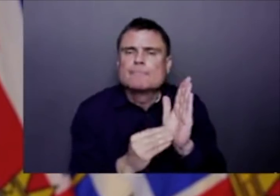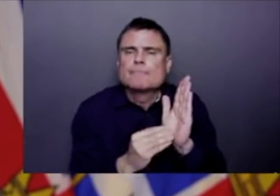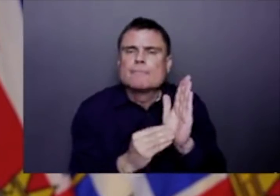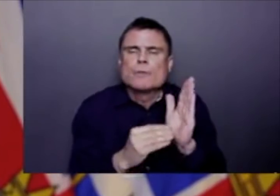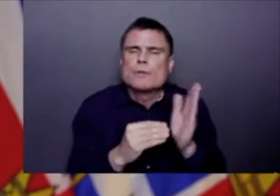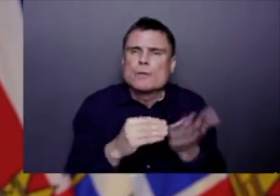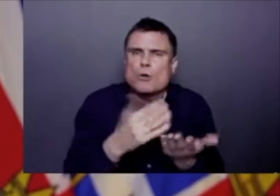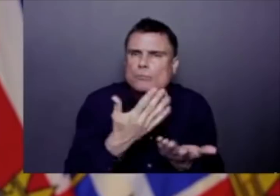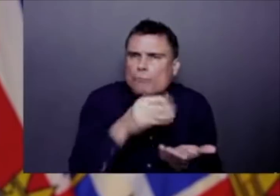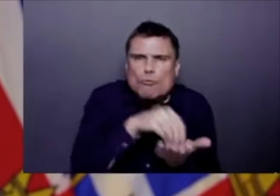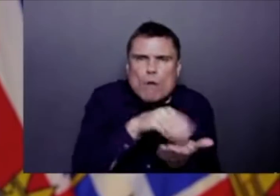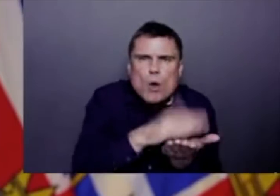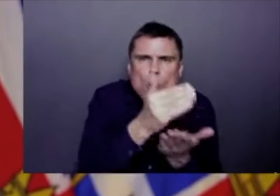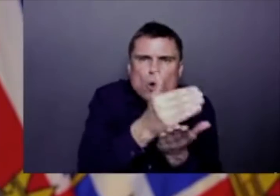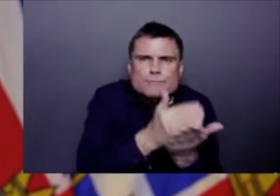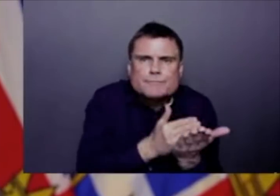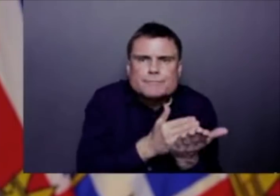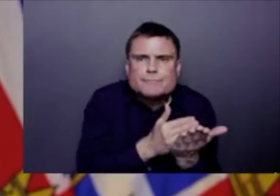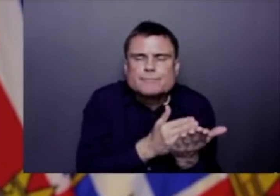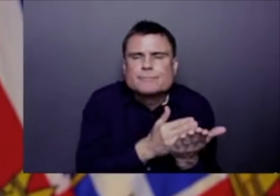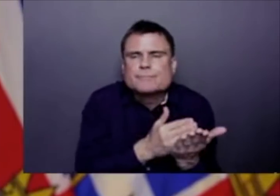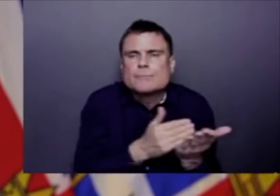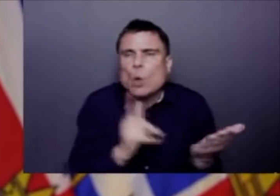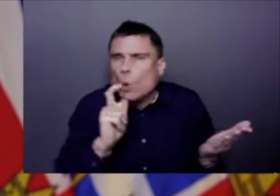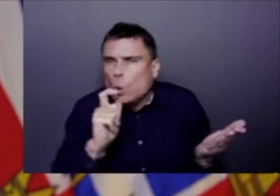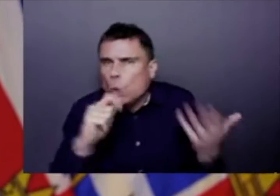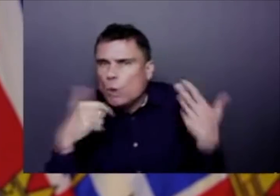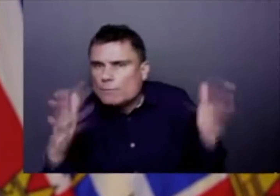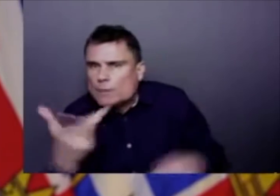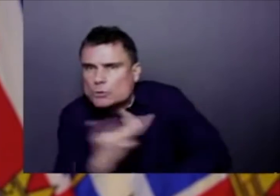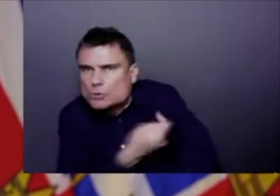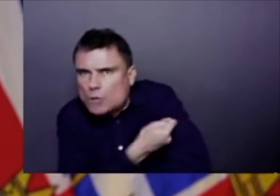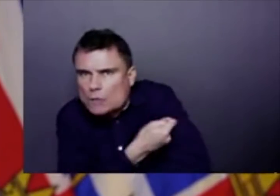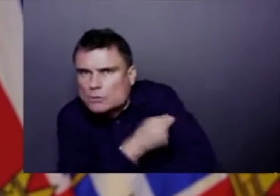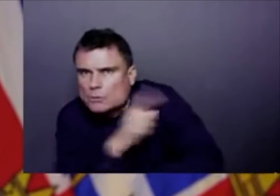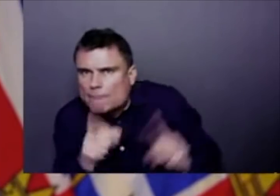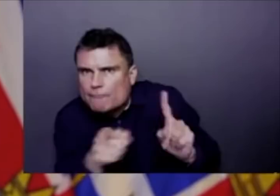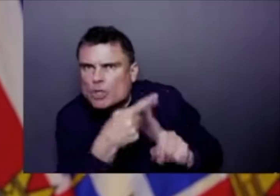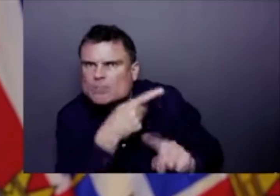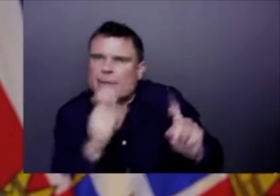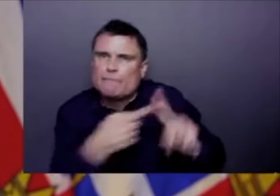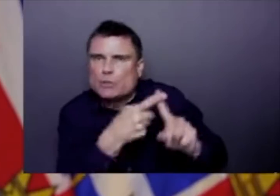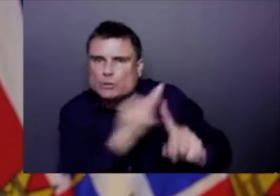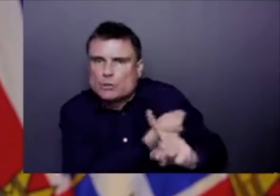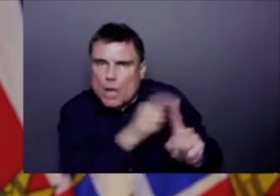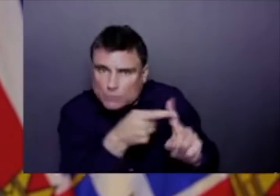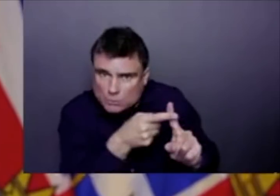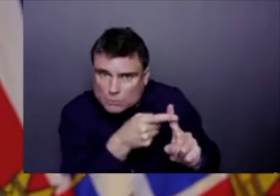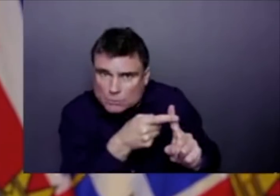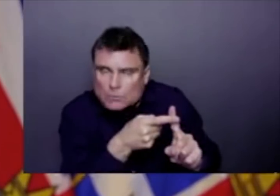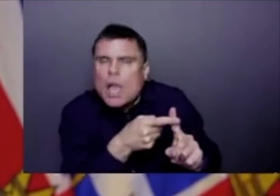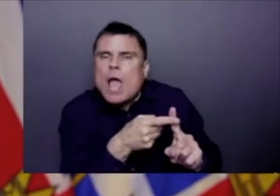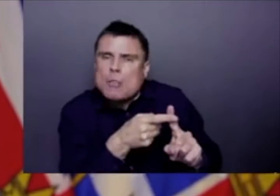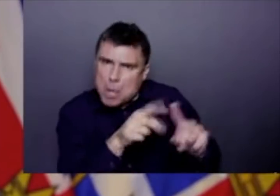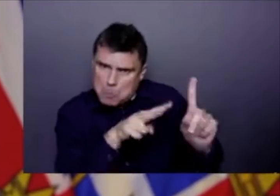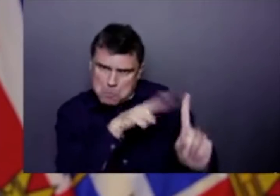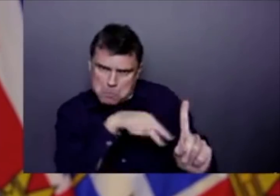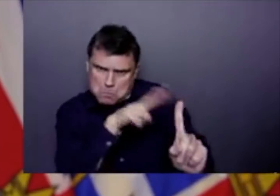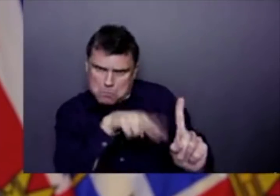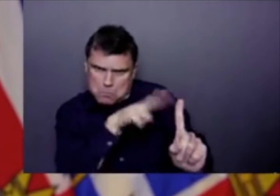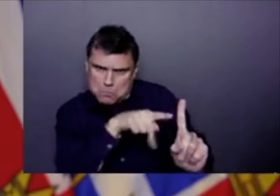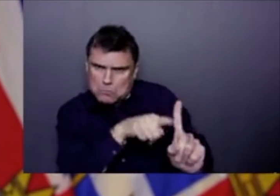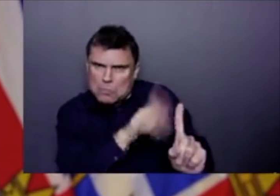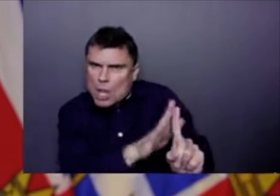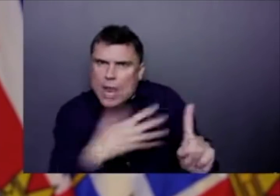now, however, it is a two-dose program, and we made the decision after careful deliberation and discussion of